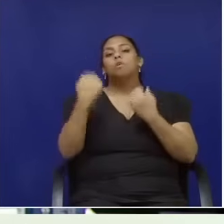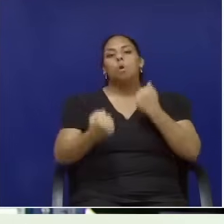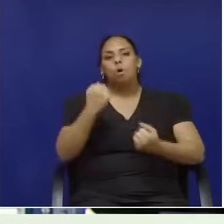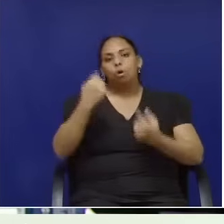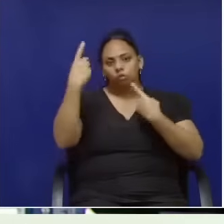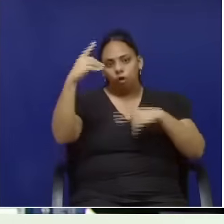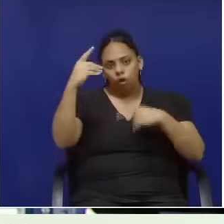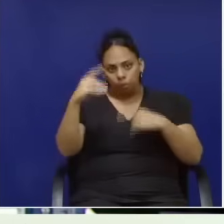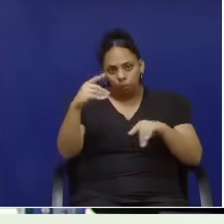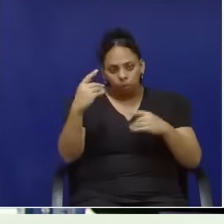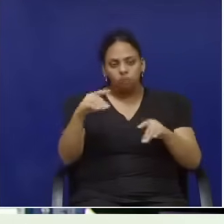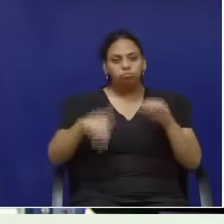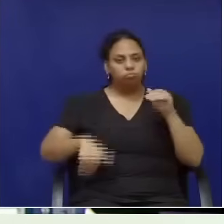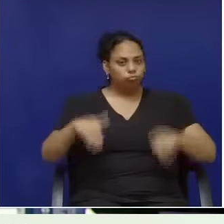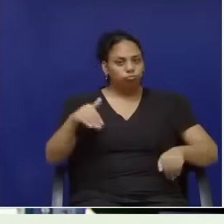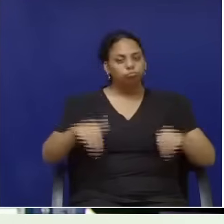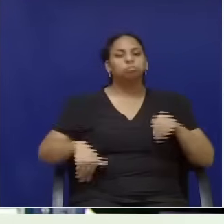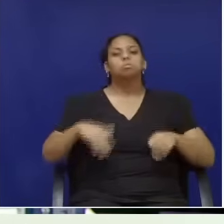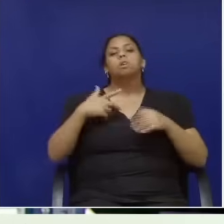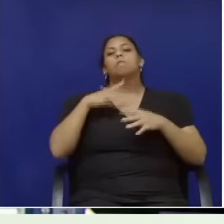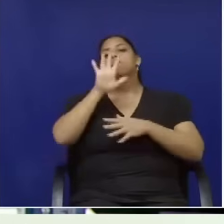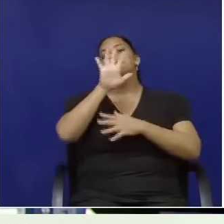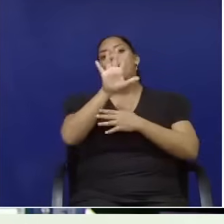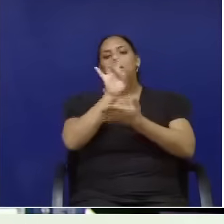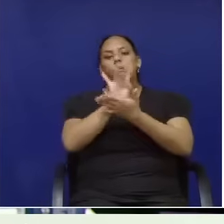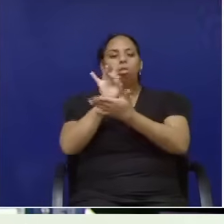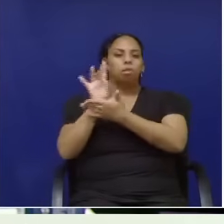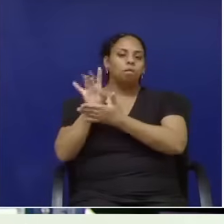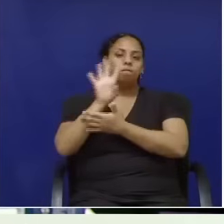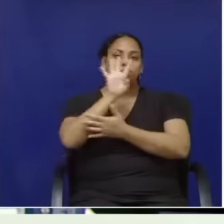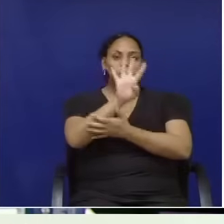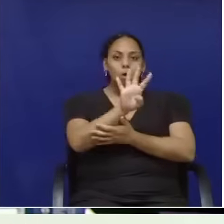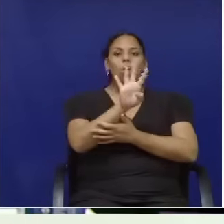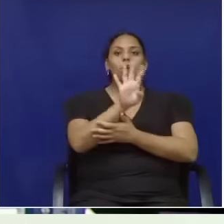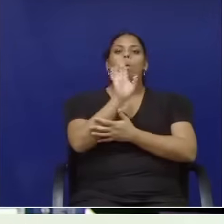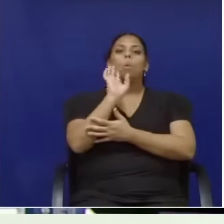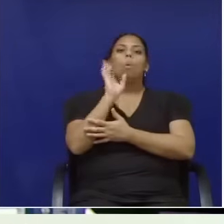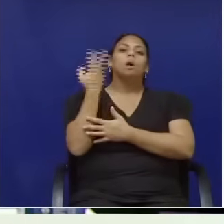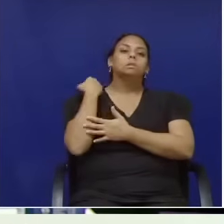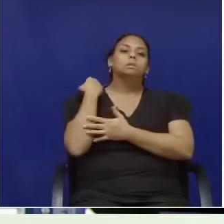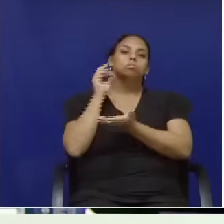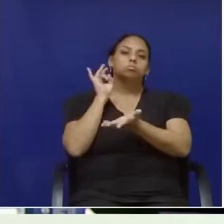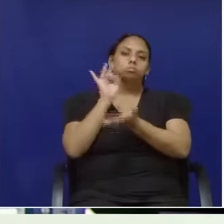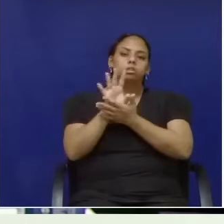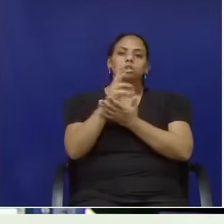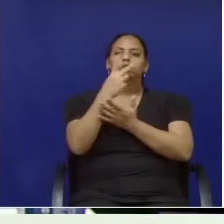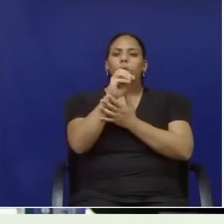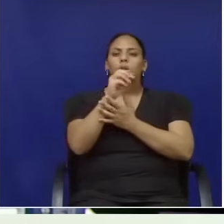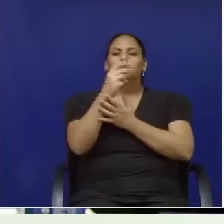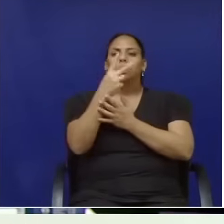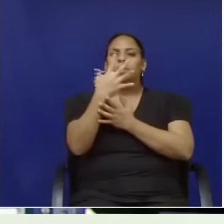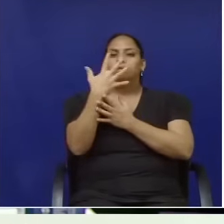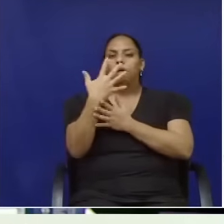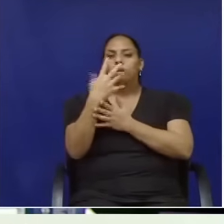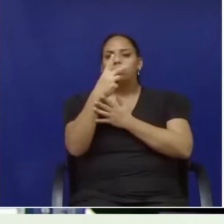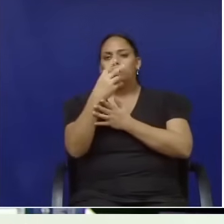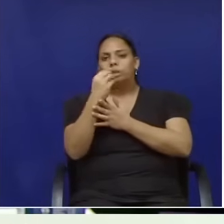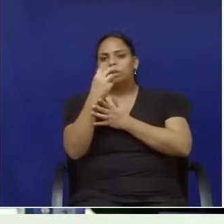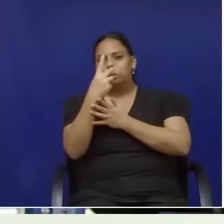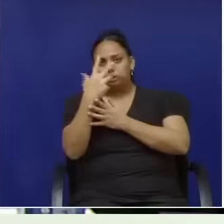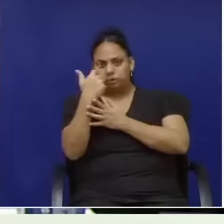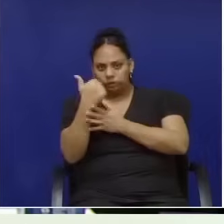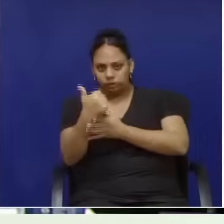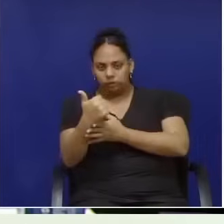resulted in the dismissal of 5 officials. 4 officials were dismissed during the 2025-26 financial